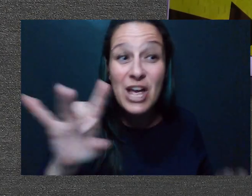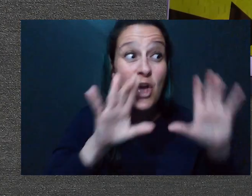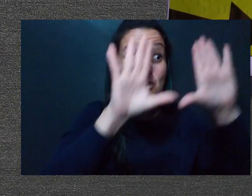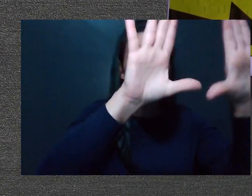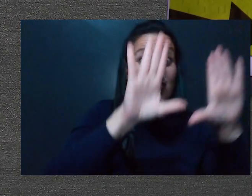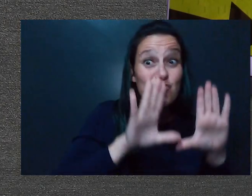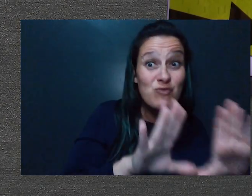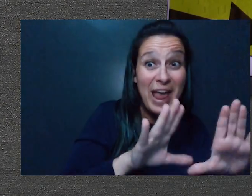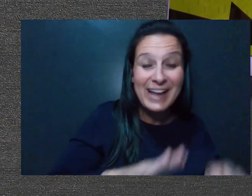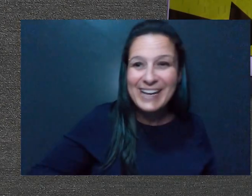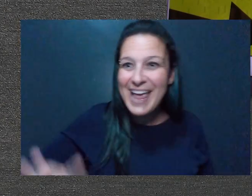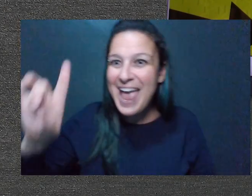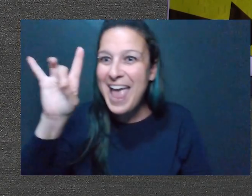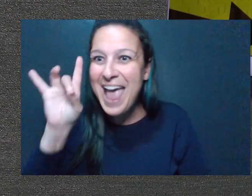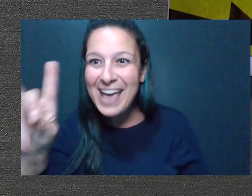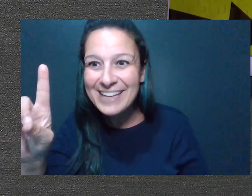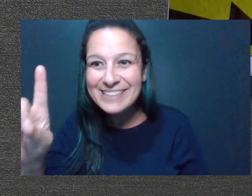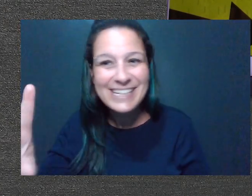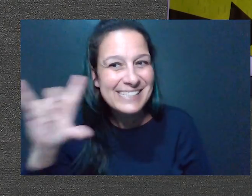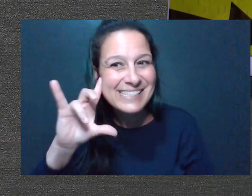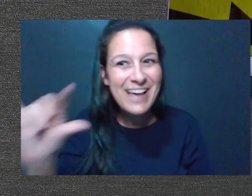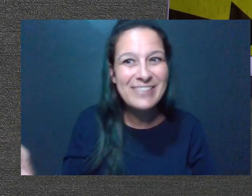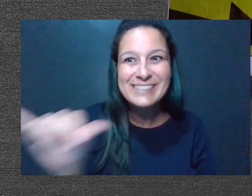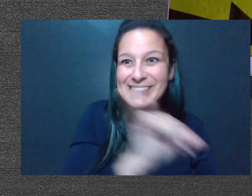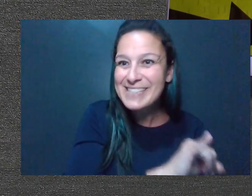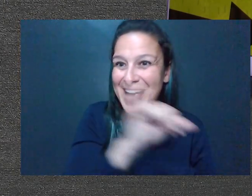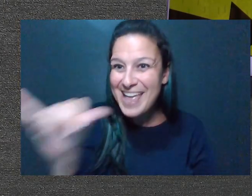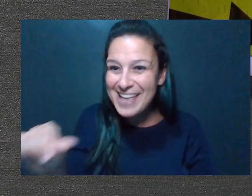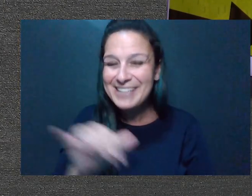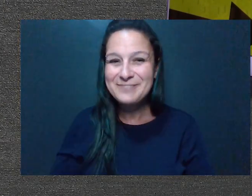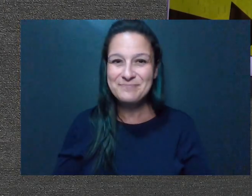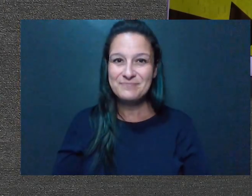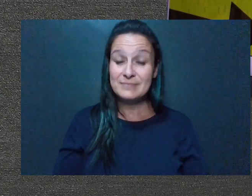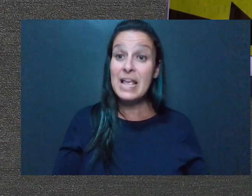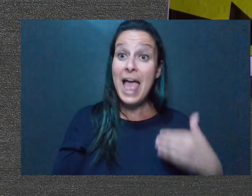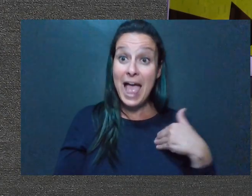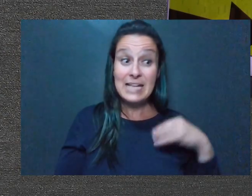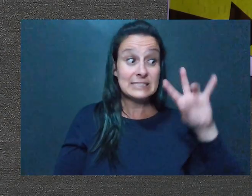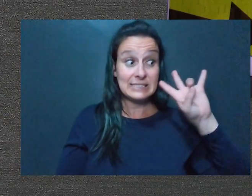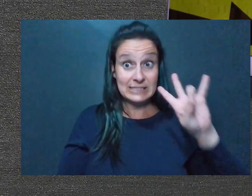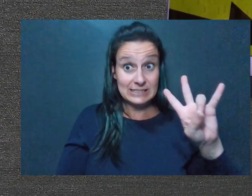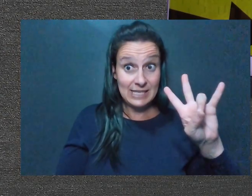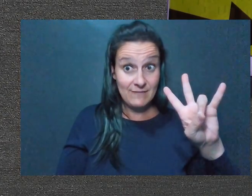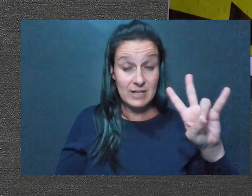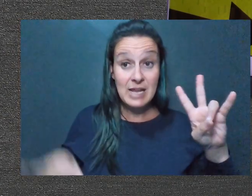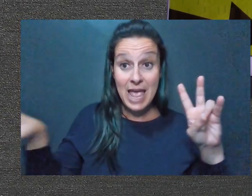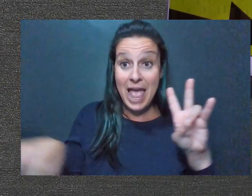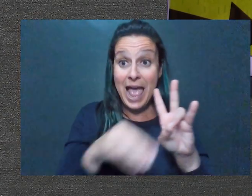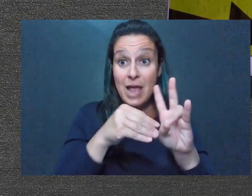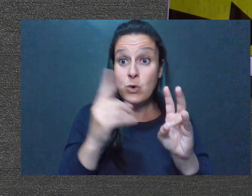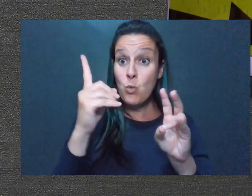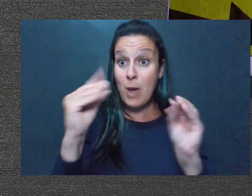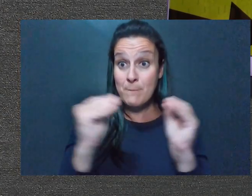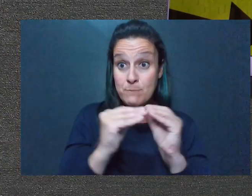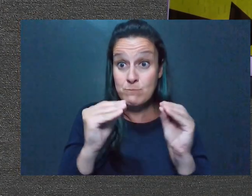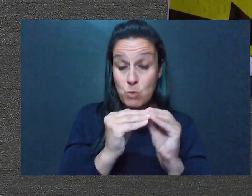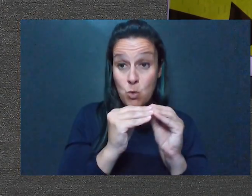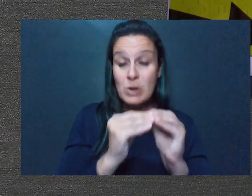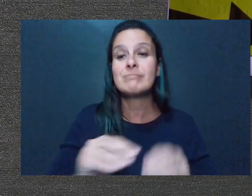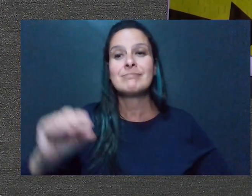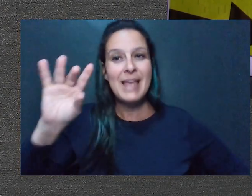Great. 8. They rhyme. He had 7, and when you add 1 more, it makes